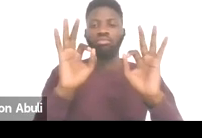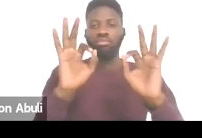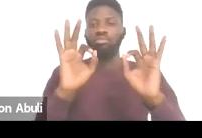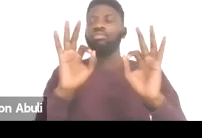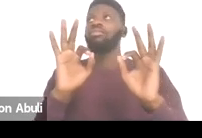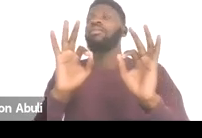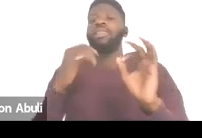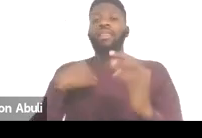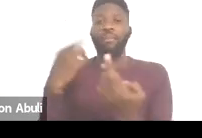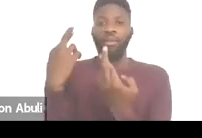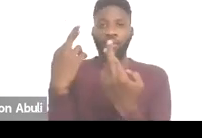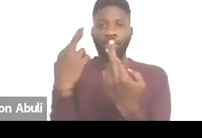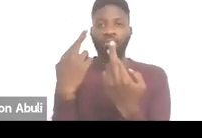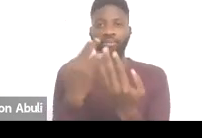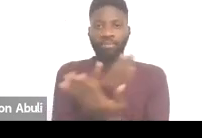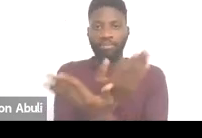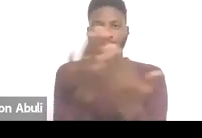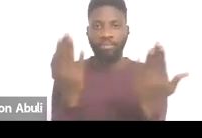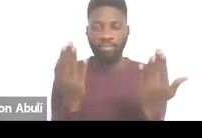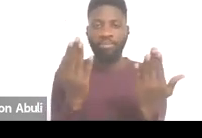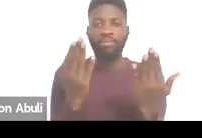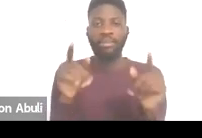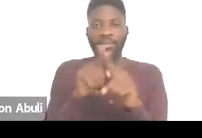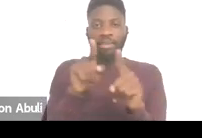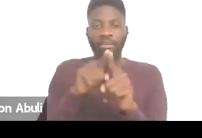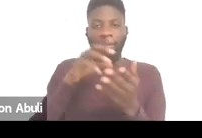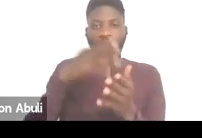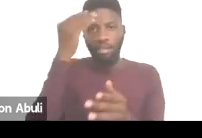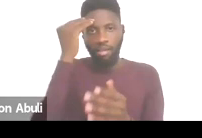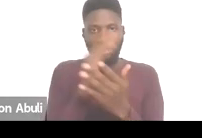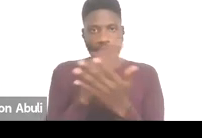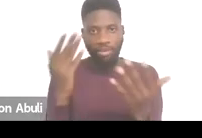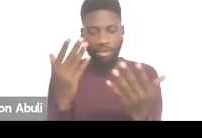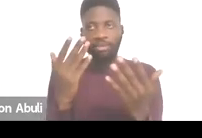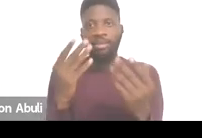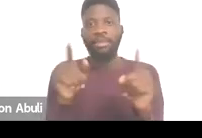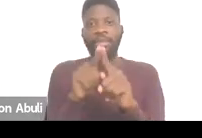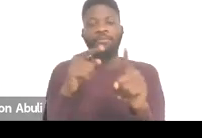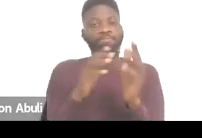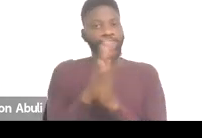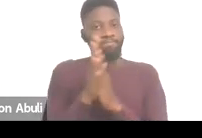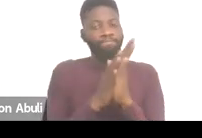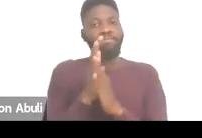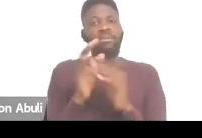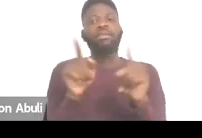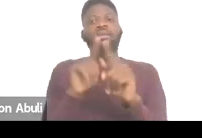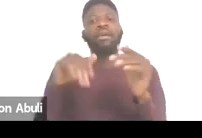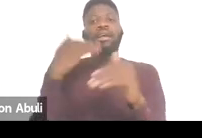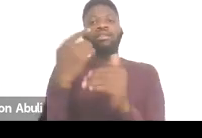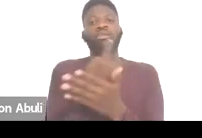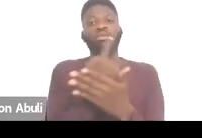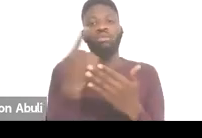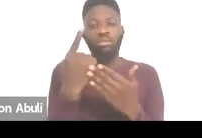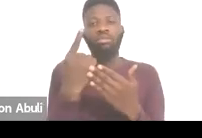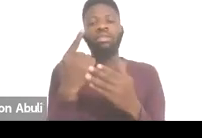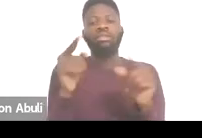I hope all of us have gained something, and we look forward to having you next week for the